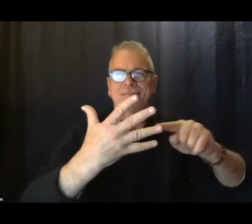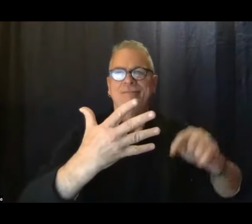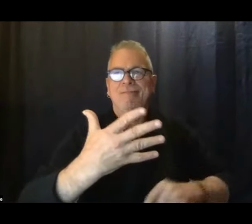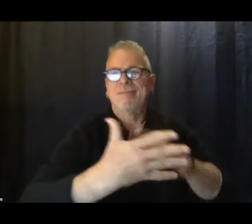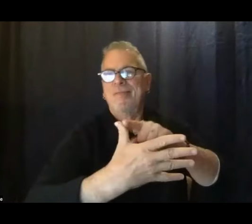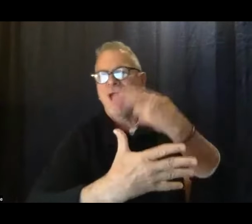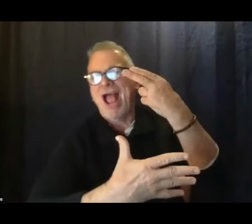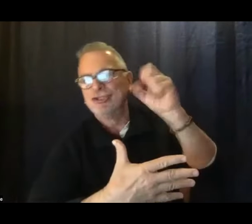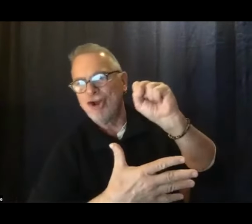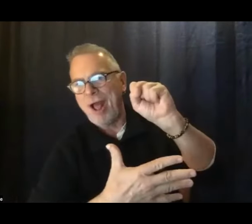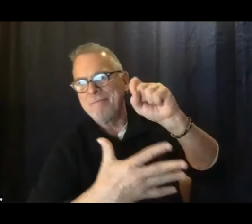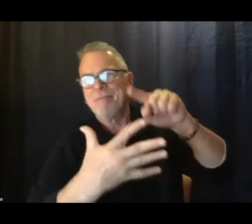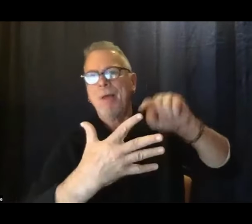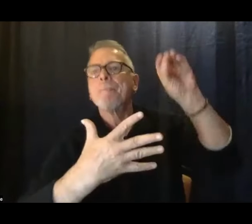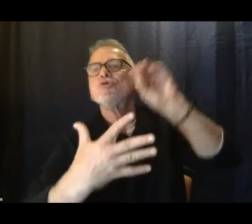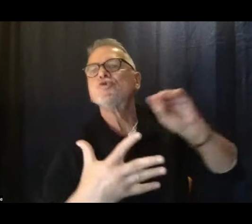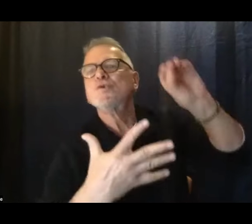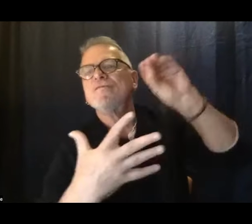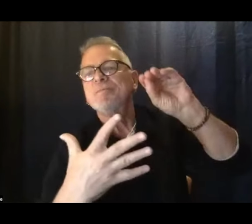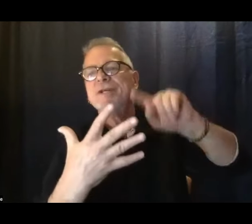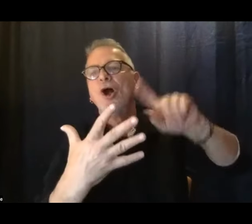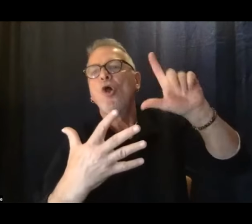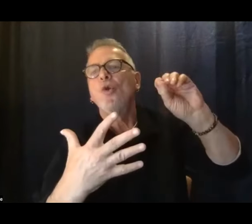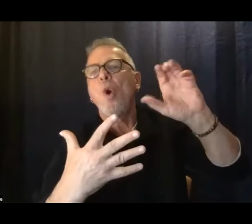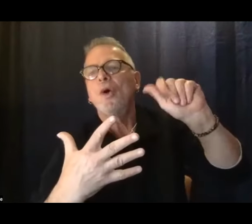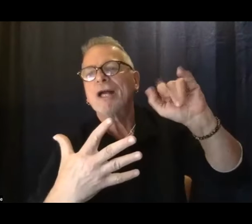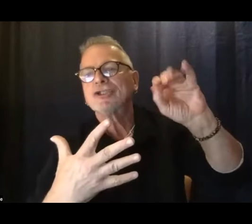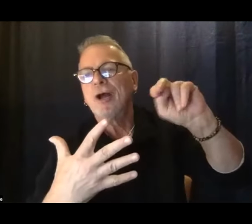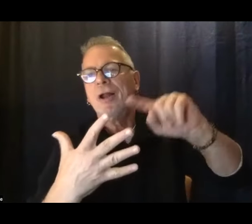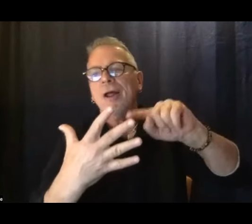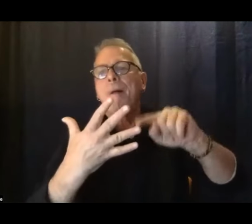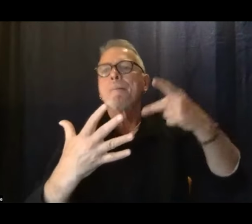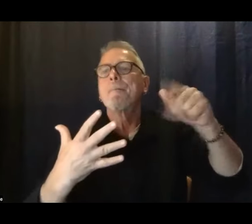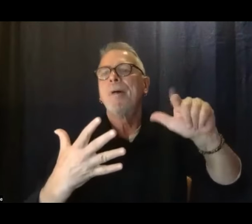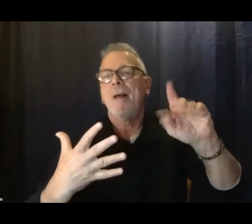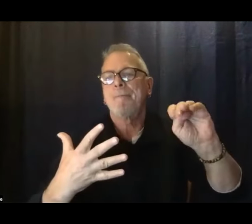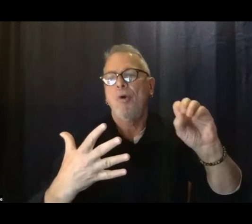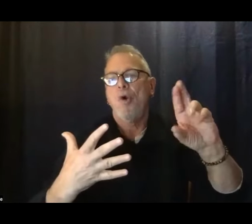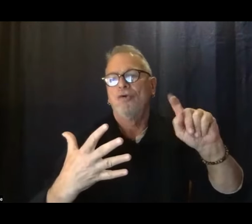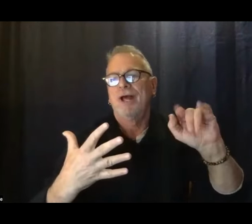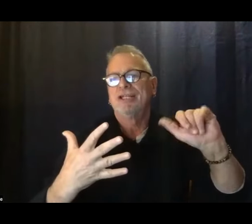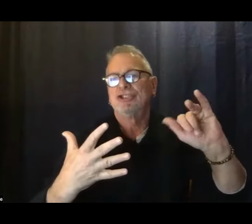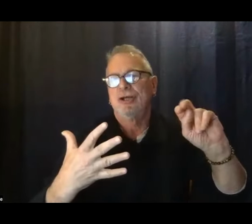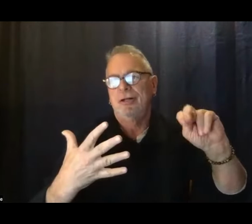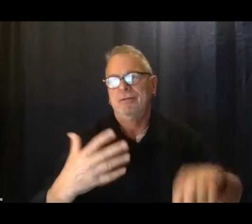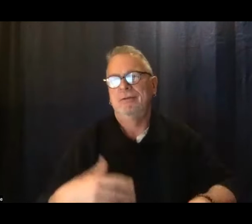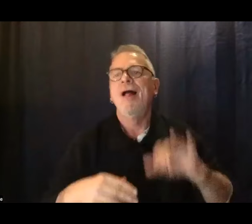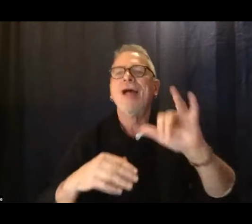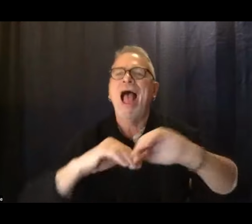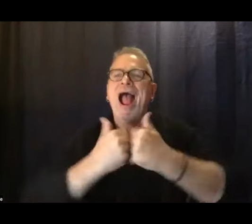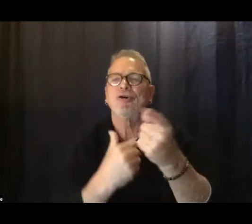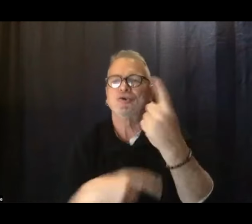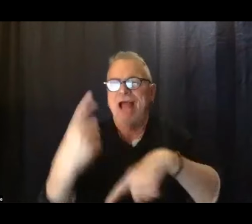does it move? How is it oriented within space? So we've got hand shape, movement, location,